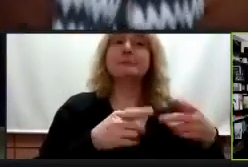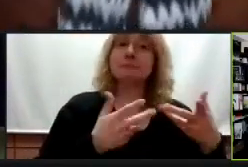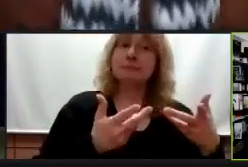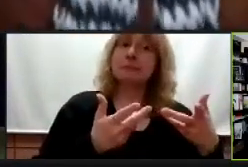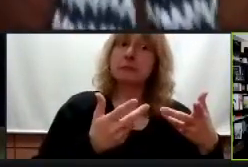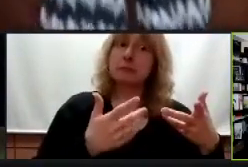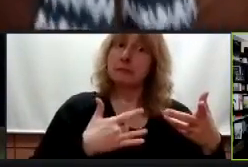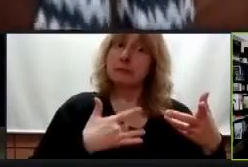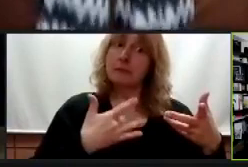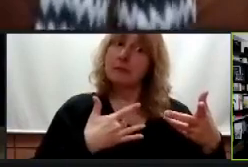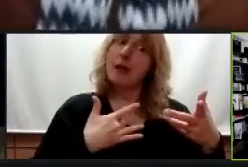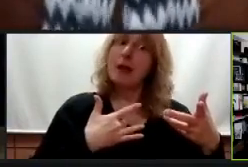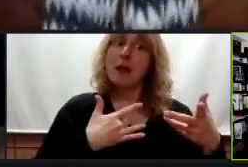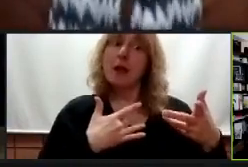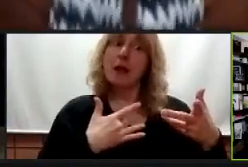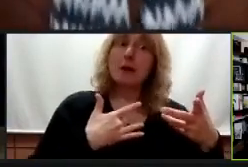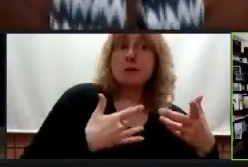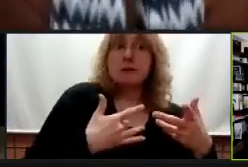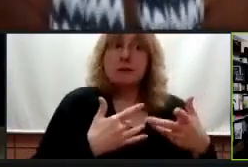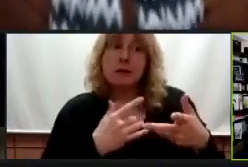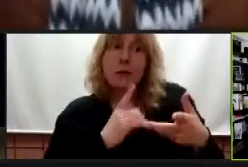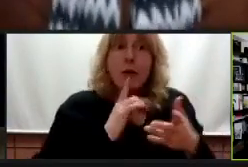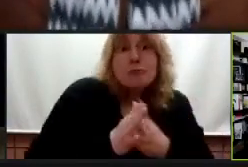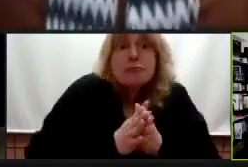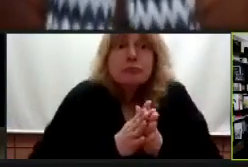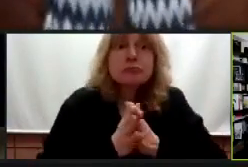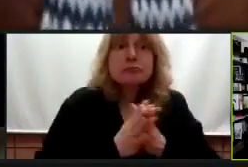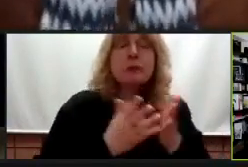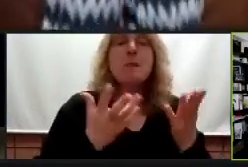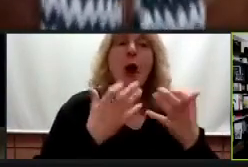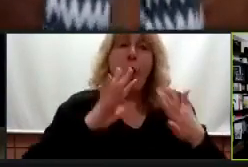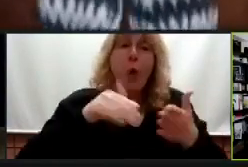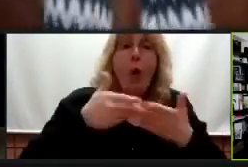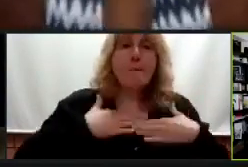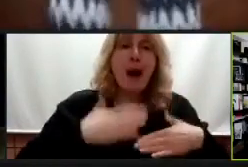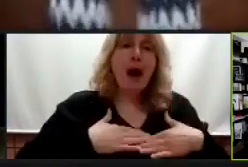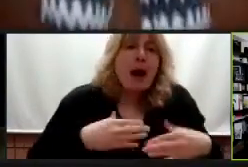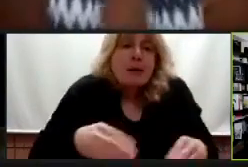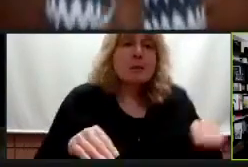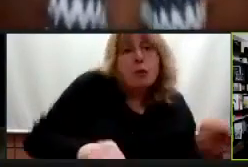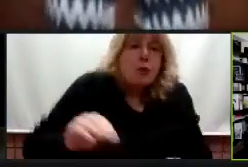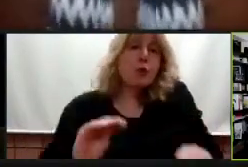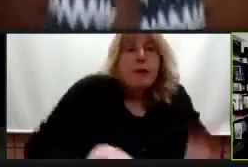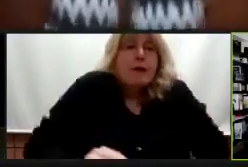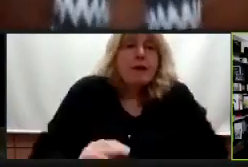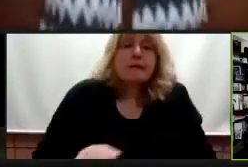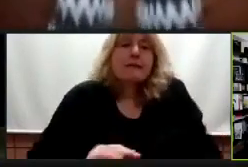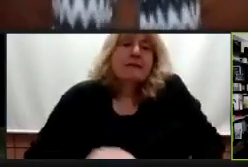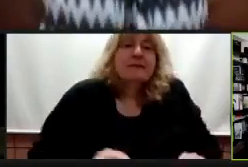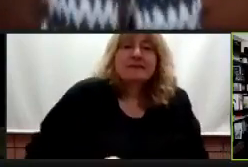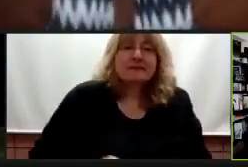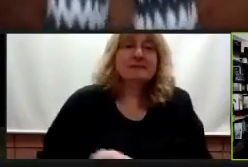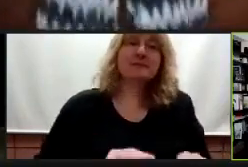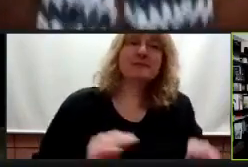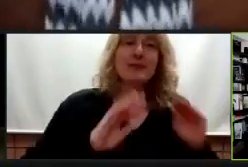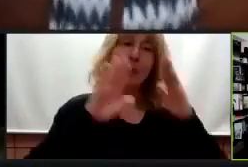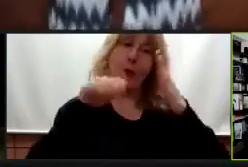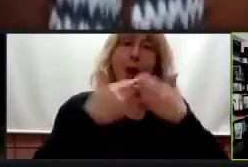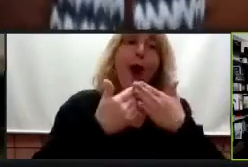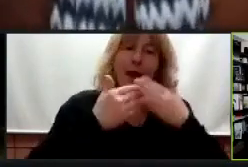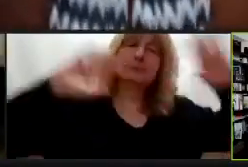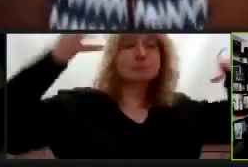you're feeling really robust, you might want to shake your whole entire body. Ready? And shake, shake, shake, shake, shake, shake, shake, shake,